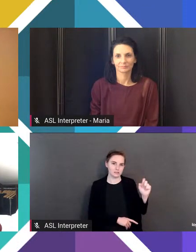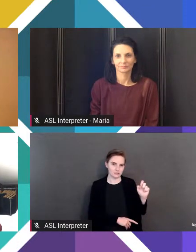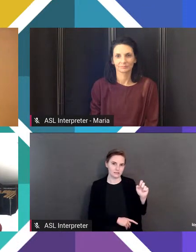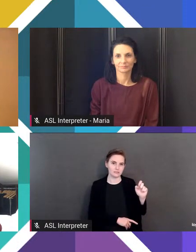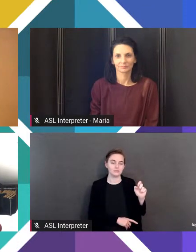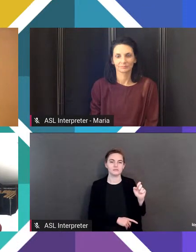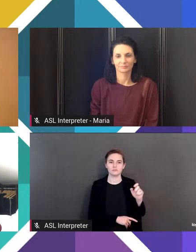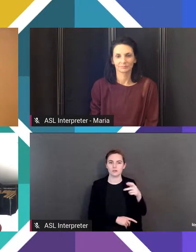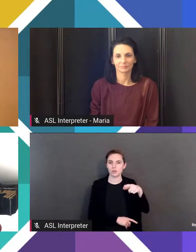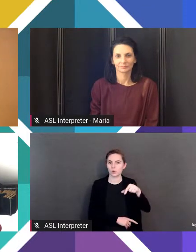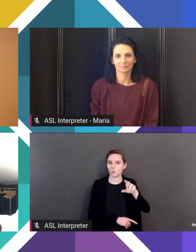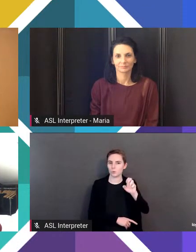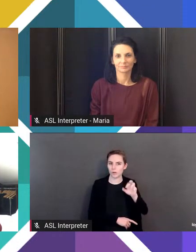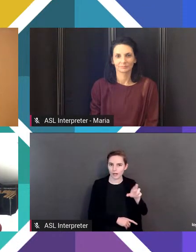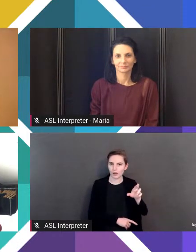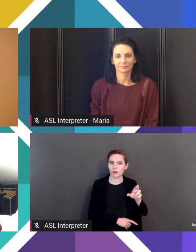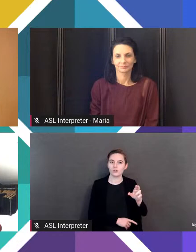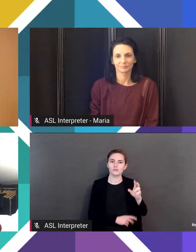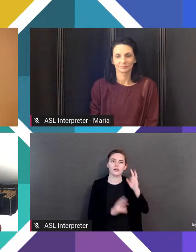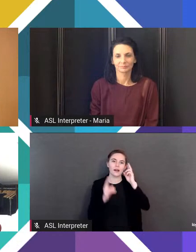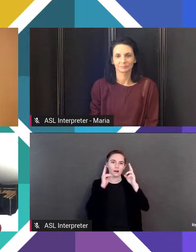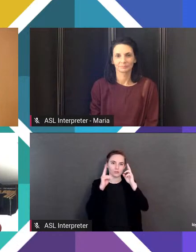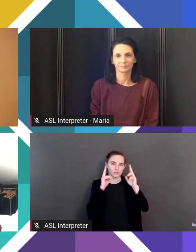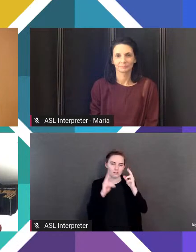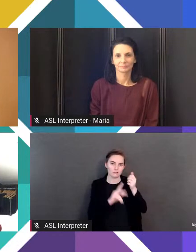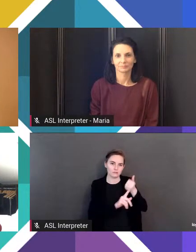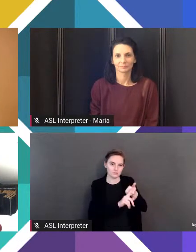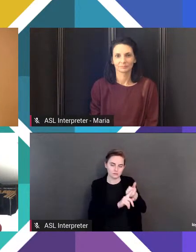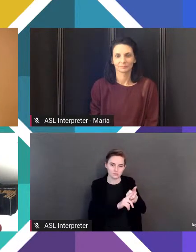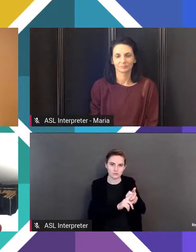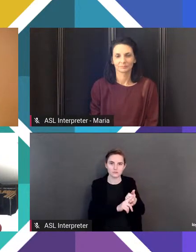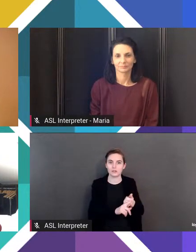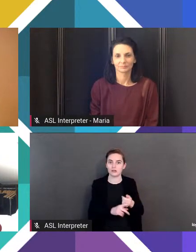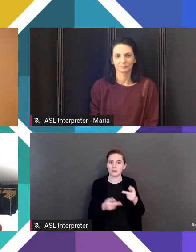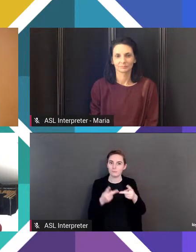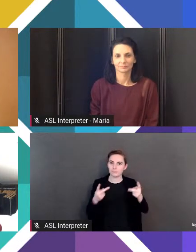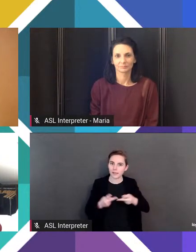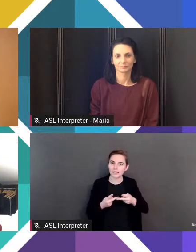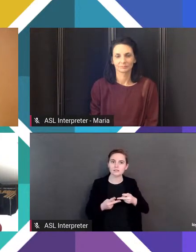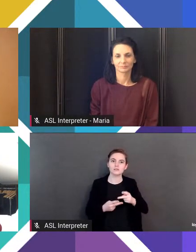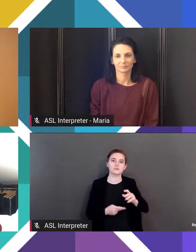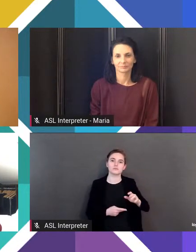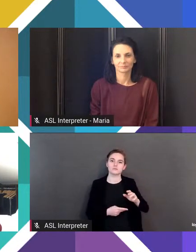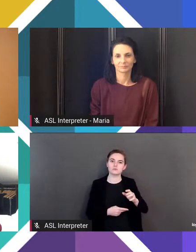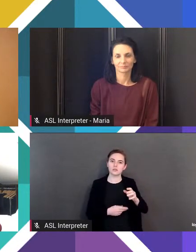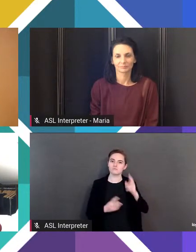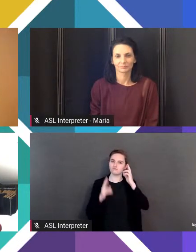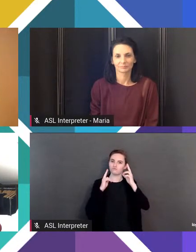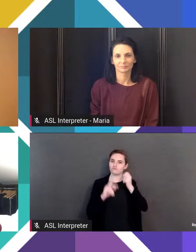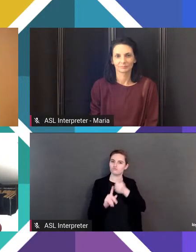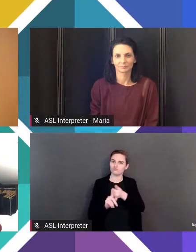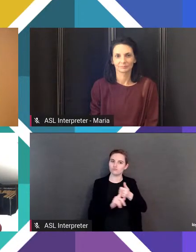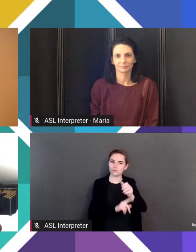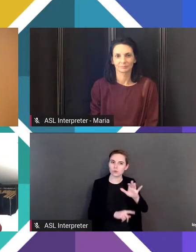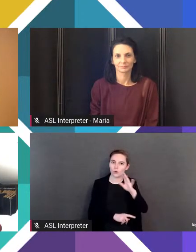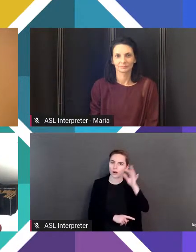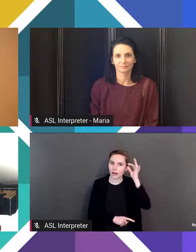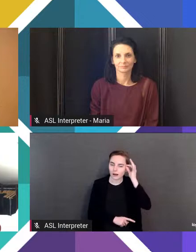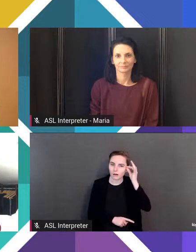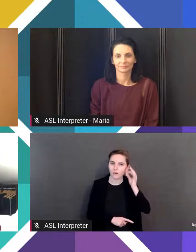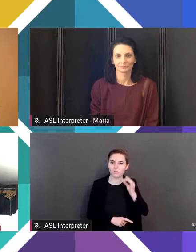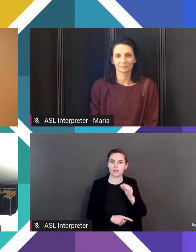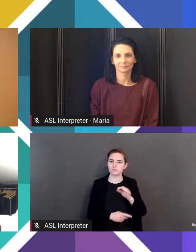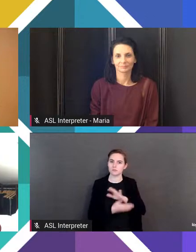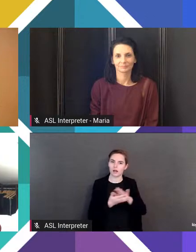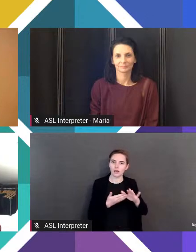a safe place to get your hair done where you will be respected and treated nicely. And also, I manage the building and it's managed